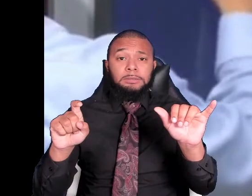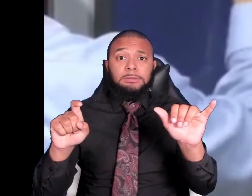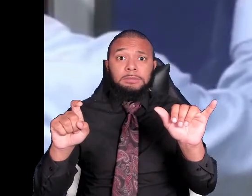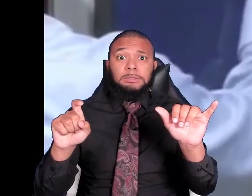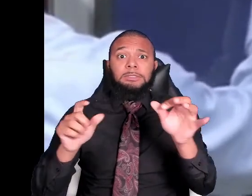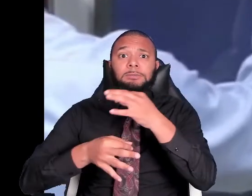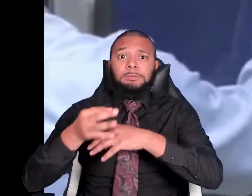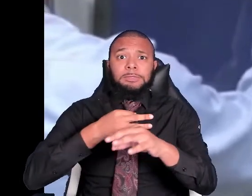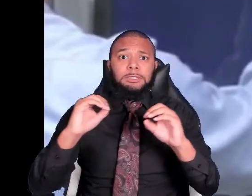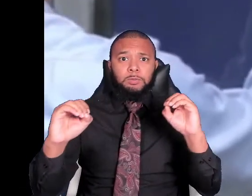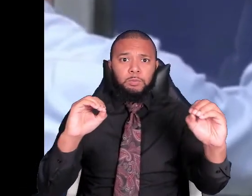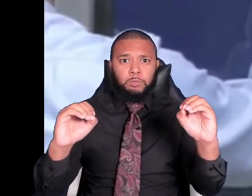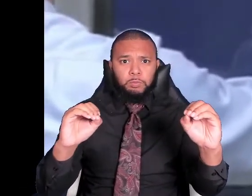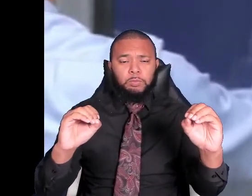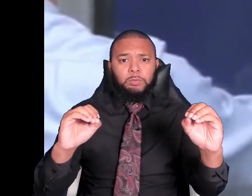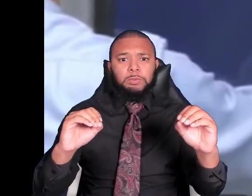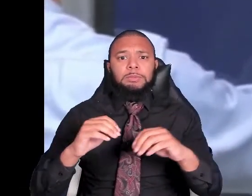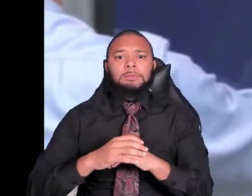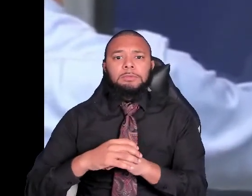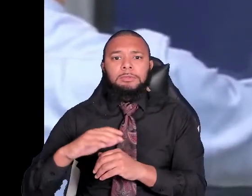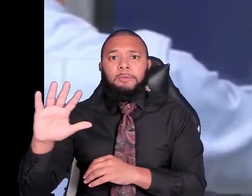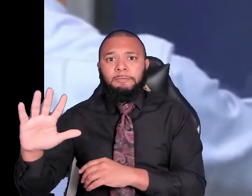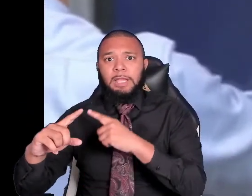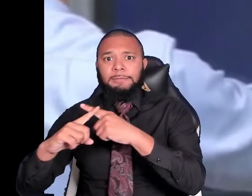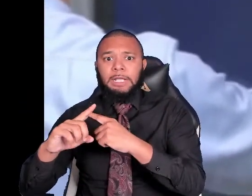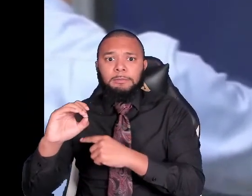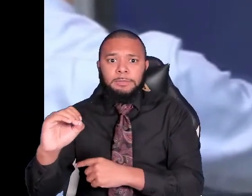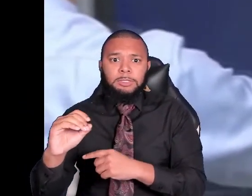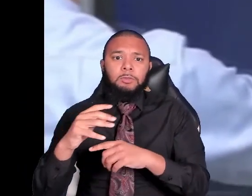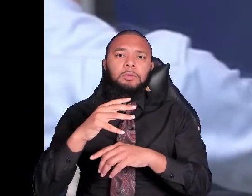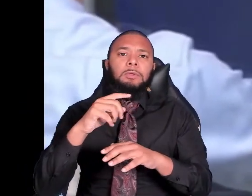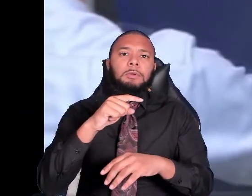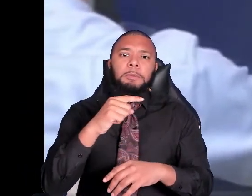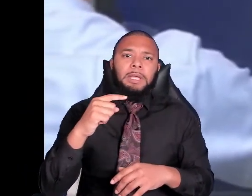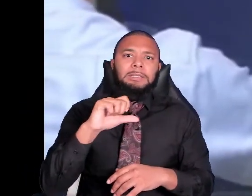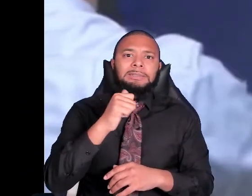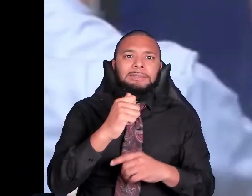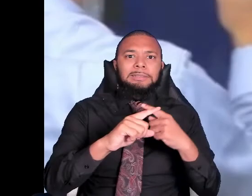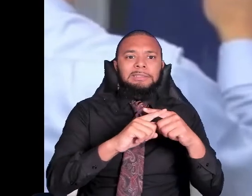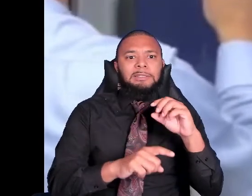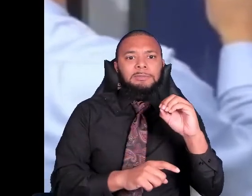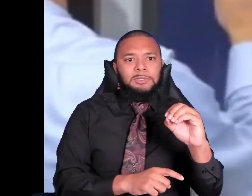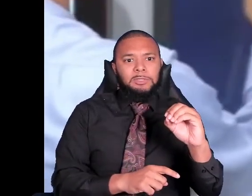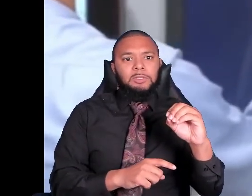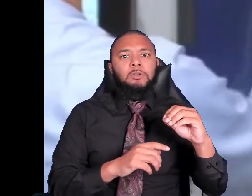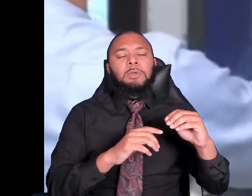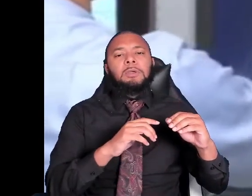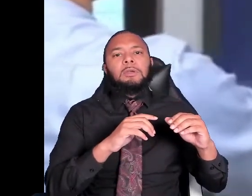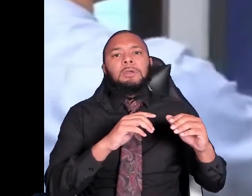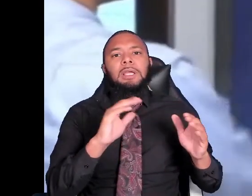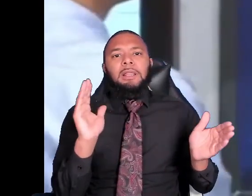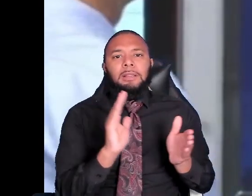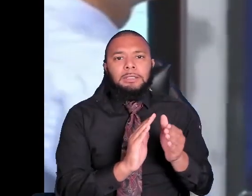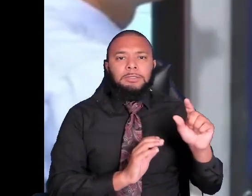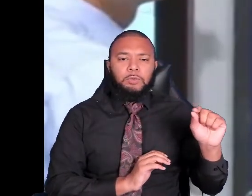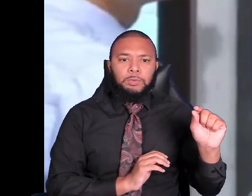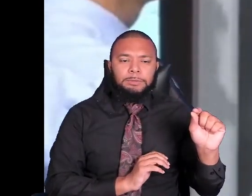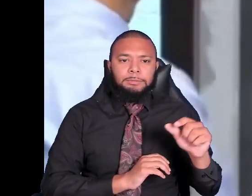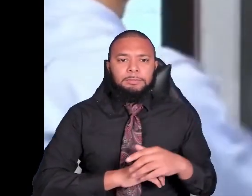0 minus 10 times 0 is less than 20. Well, 5 times 0 is